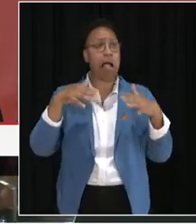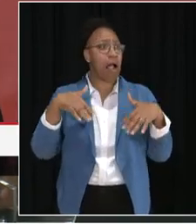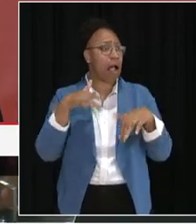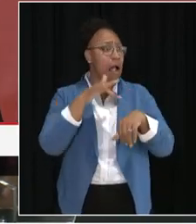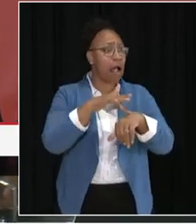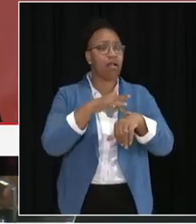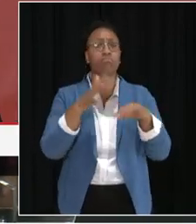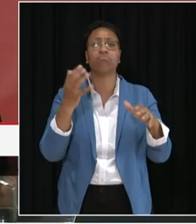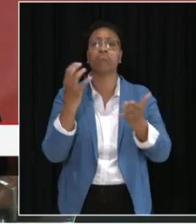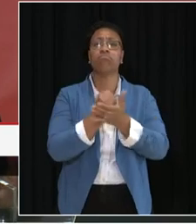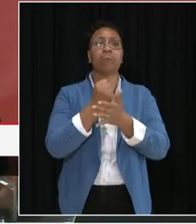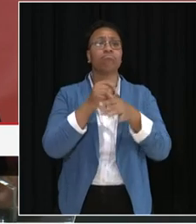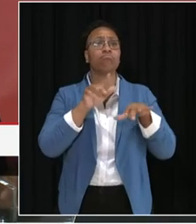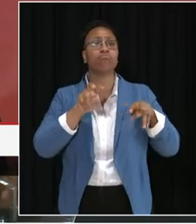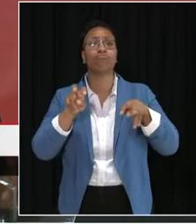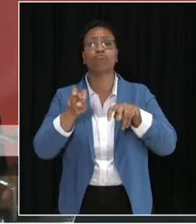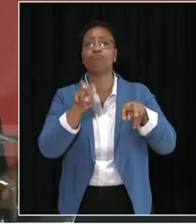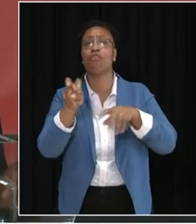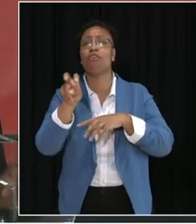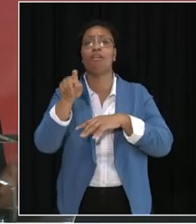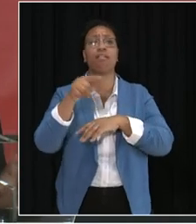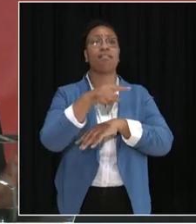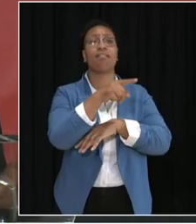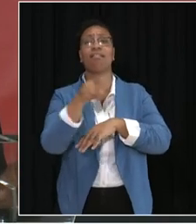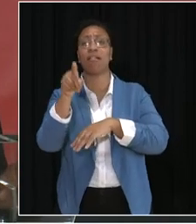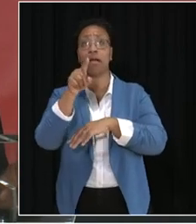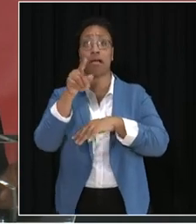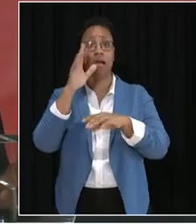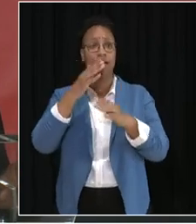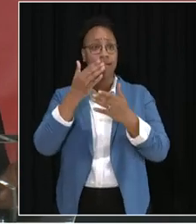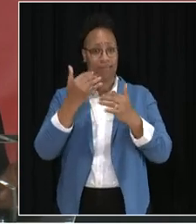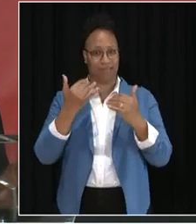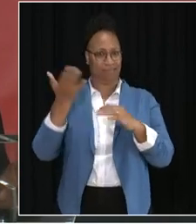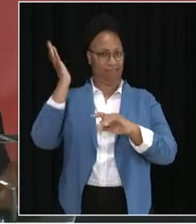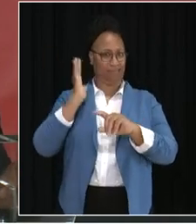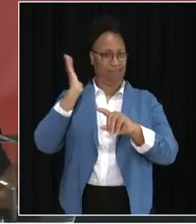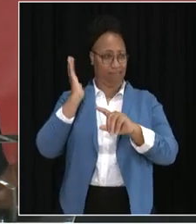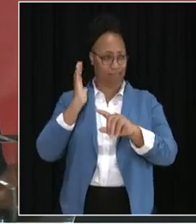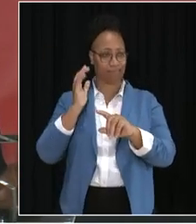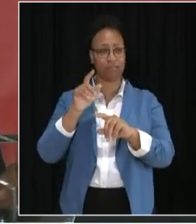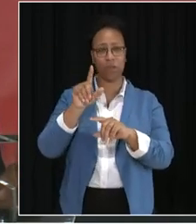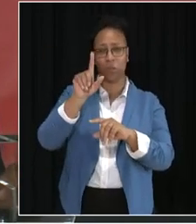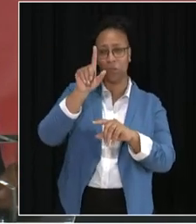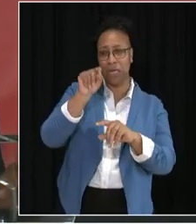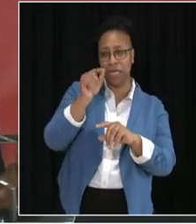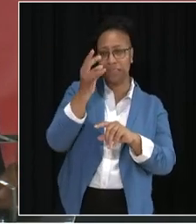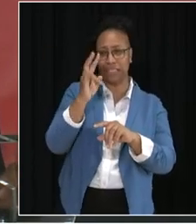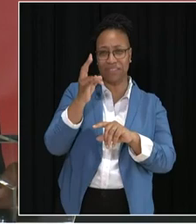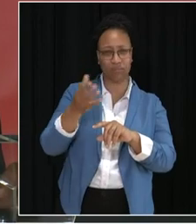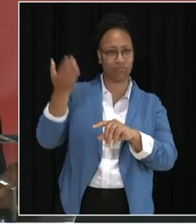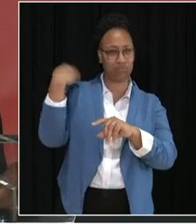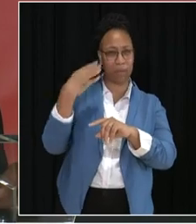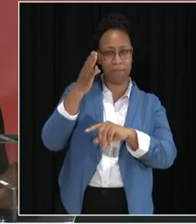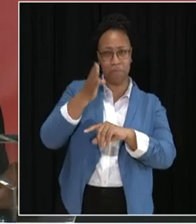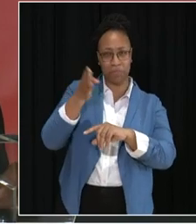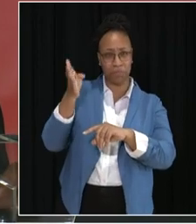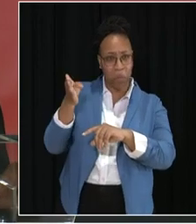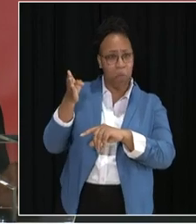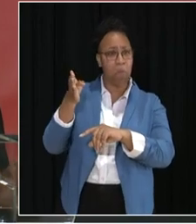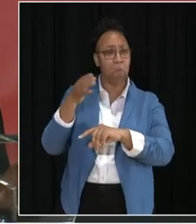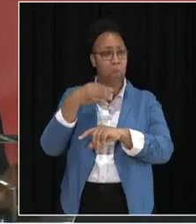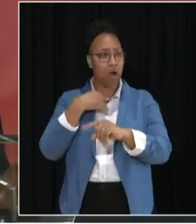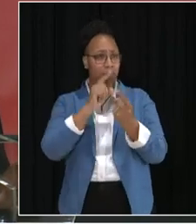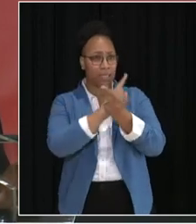in 2017. Was that 2017? Time flies. And I got an opportunity to meet some of the young people there, and I was amazed at just